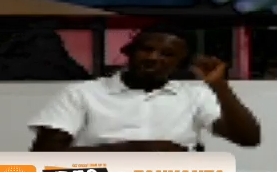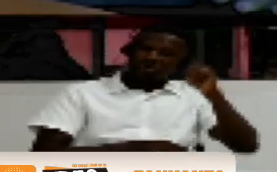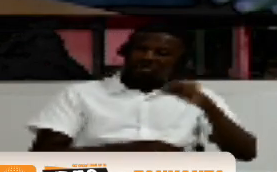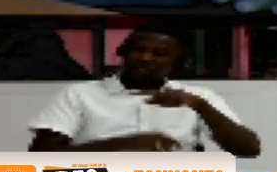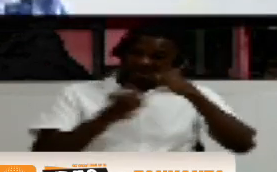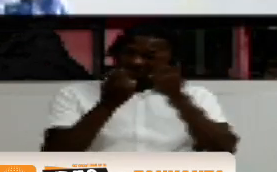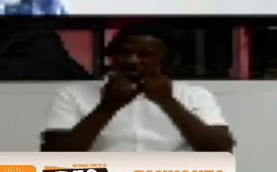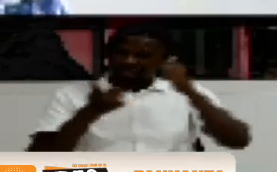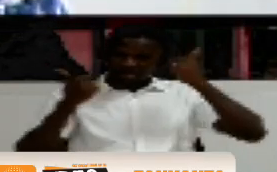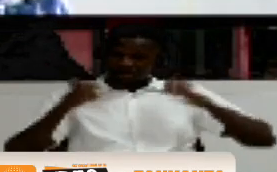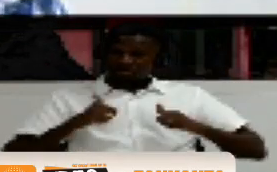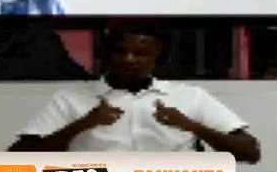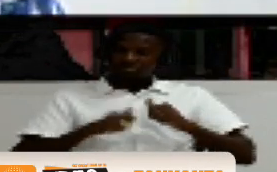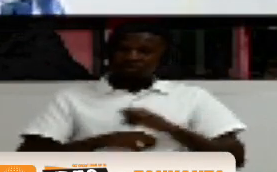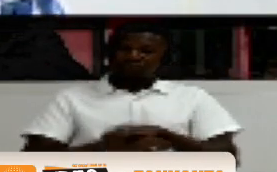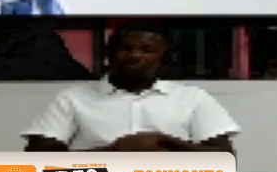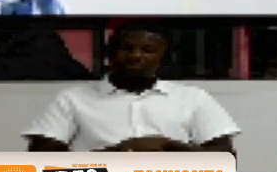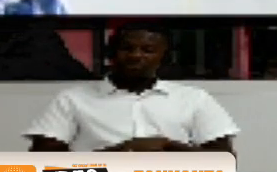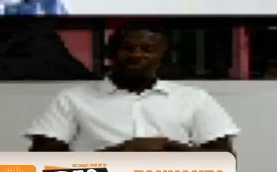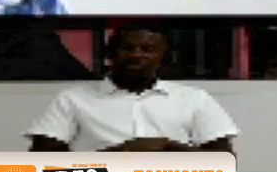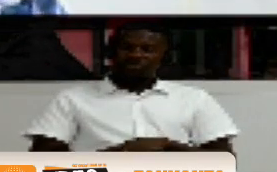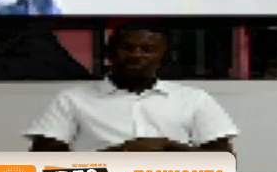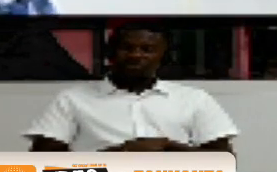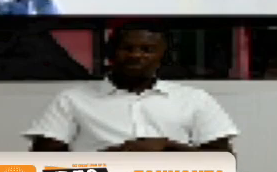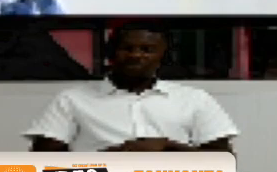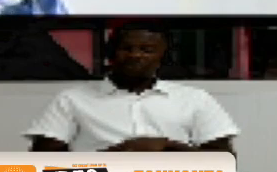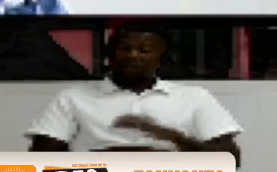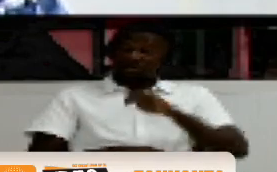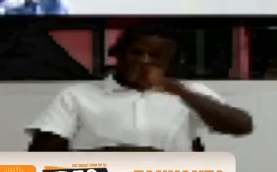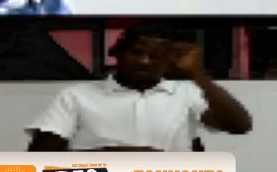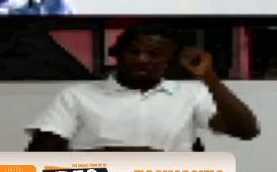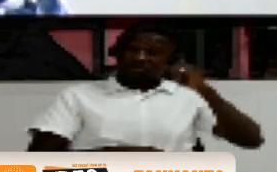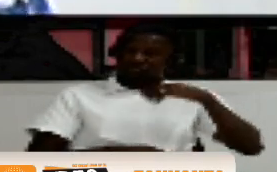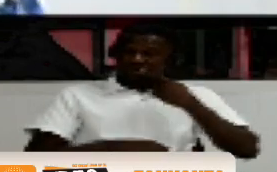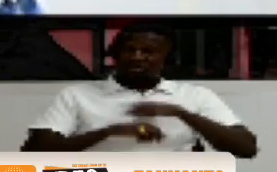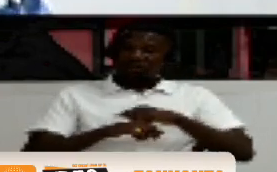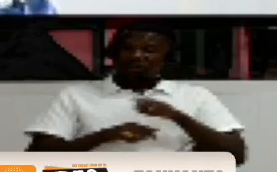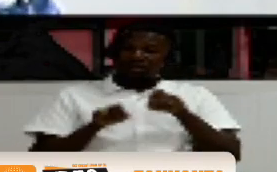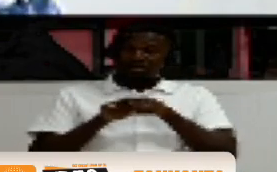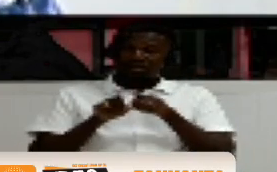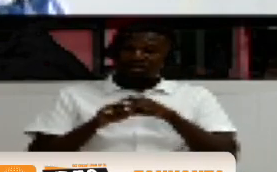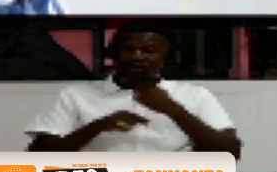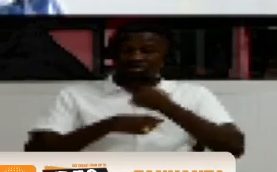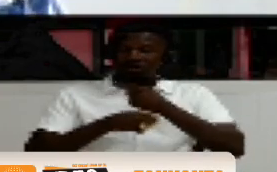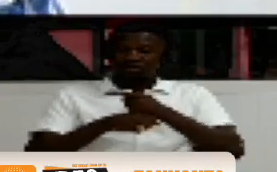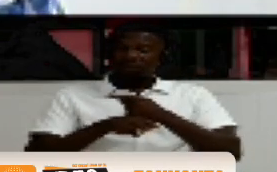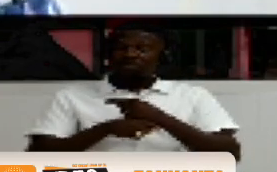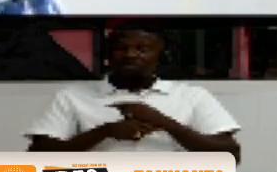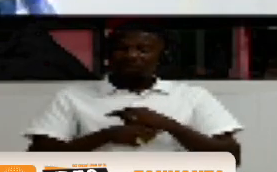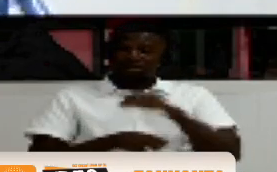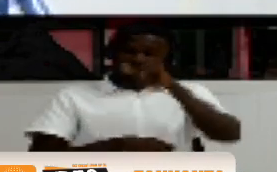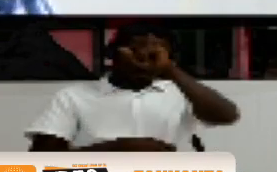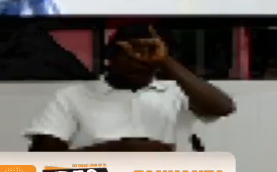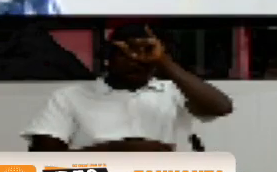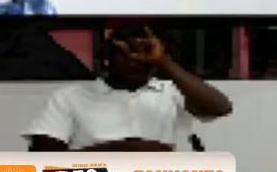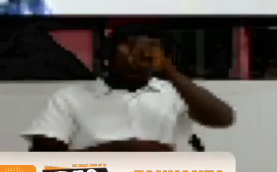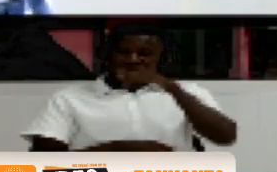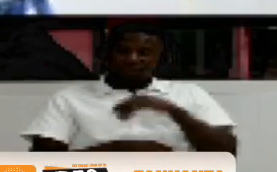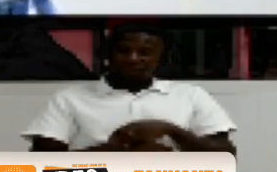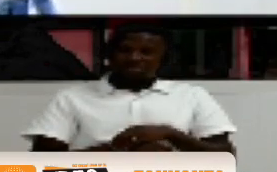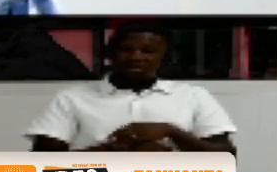happen? Abroad, at some point, the same Gambians that are in Egypt, they decided that as far as this